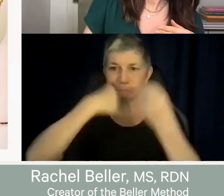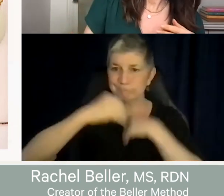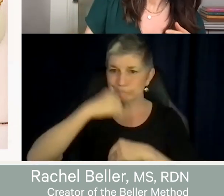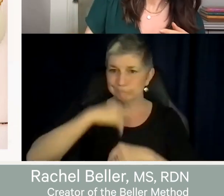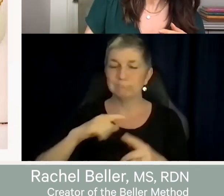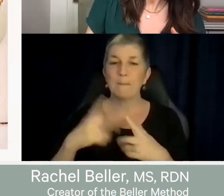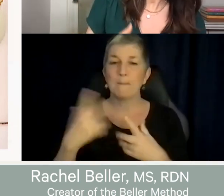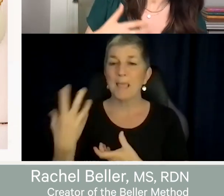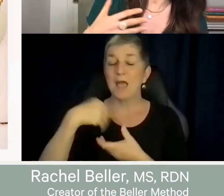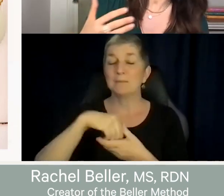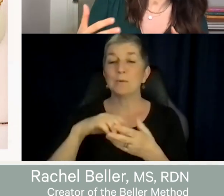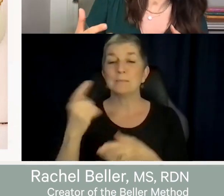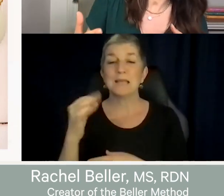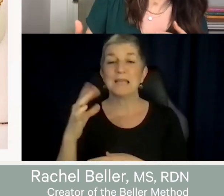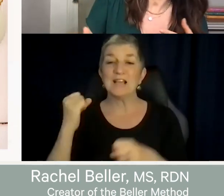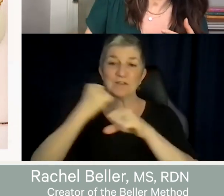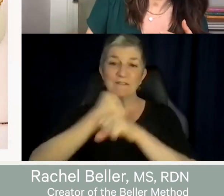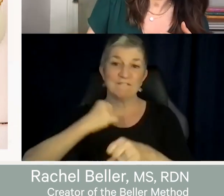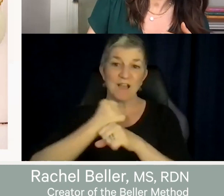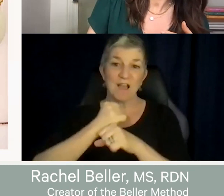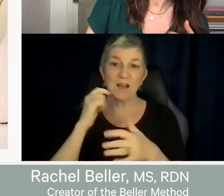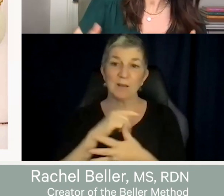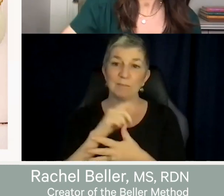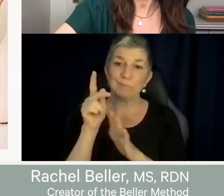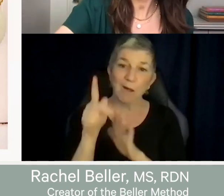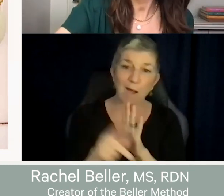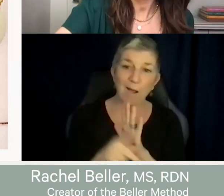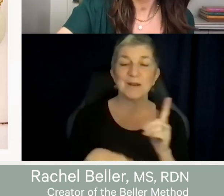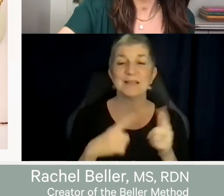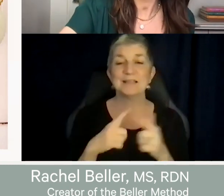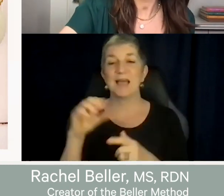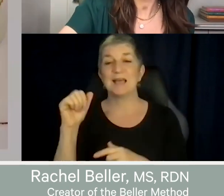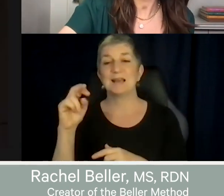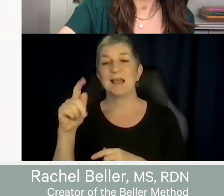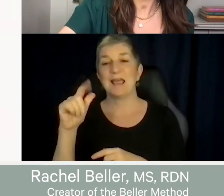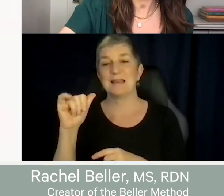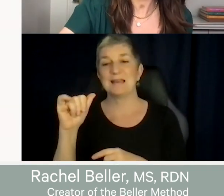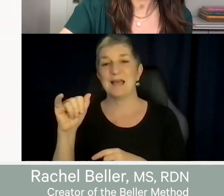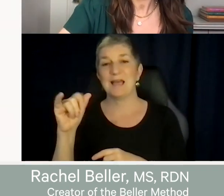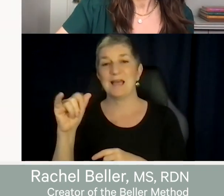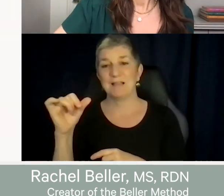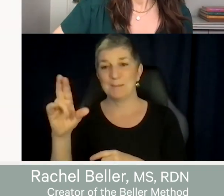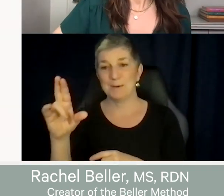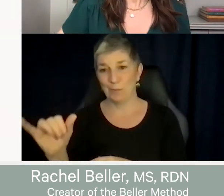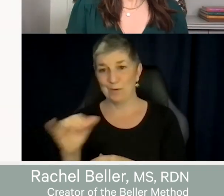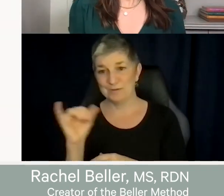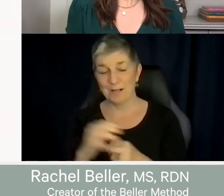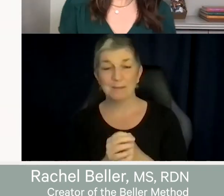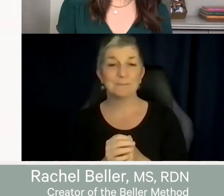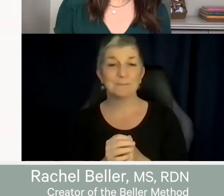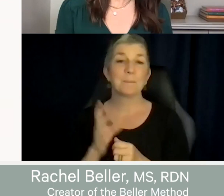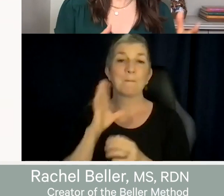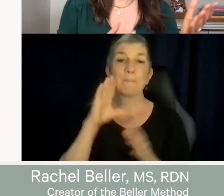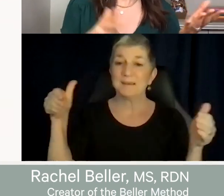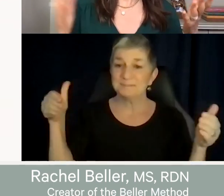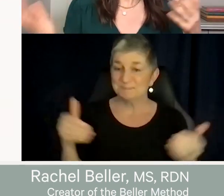incorporating cancer-fighting properties and anti-inflammatory properties as well. So I'm gonna